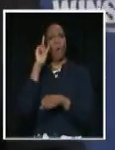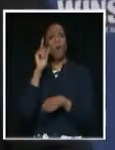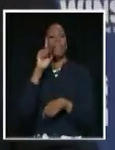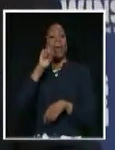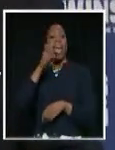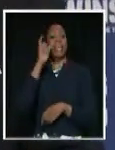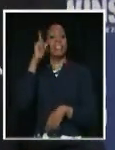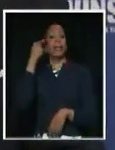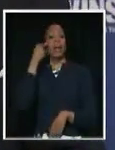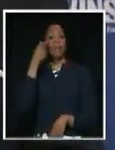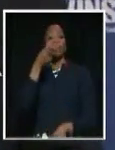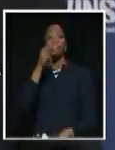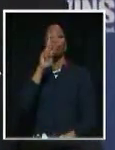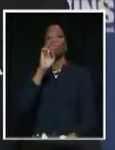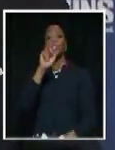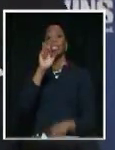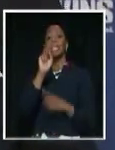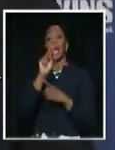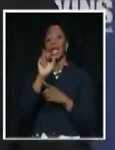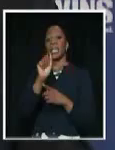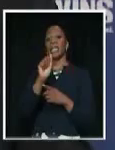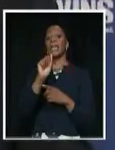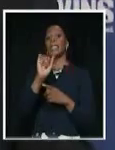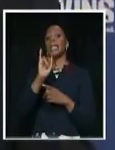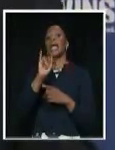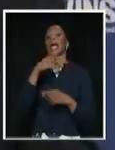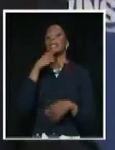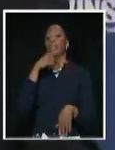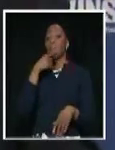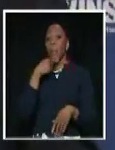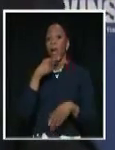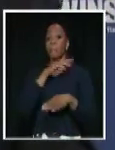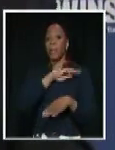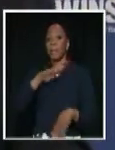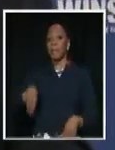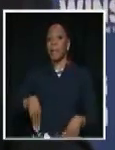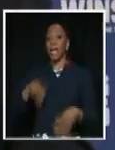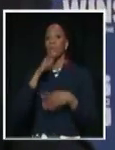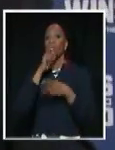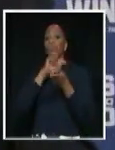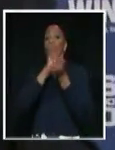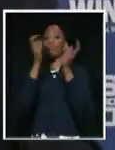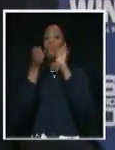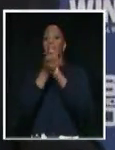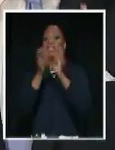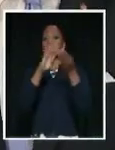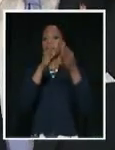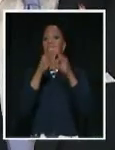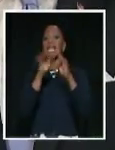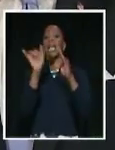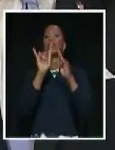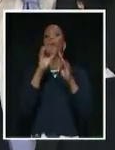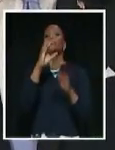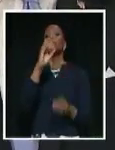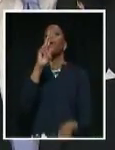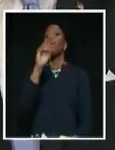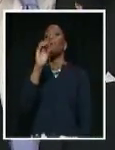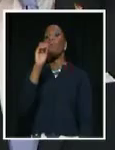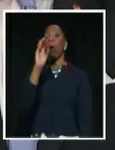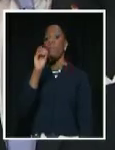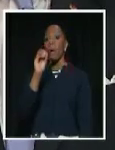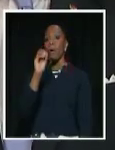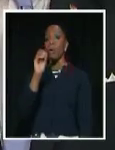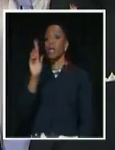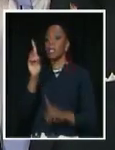Republican mayor who actually, I believe, began the renaissance of this city. I've also worked for Governor Andrew Cuomo. Mr. de Blasio is nothing